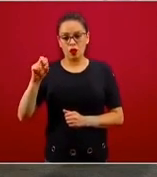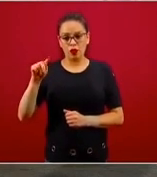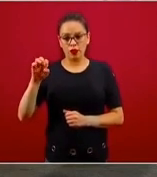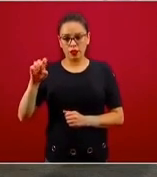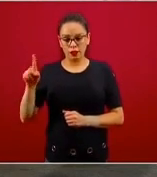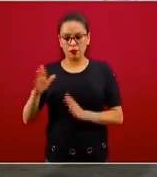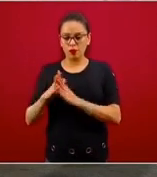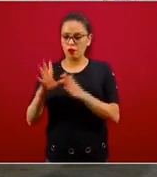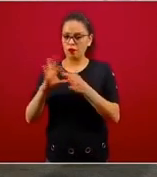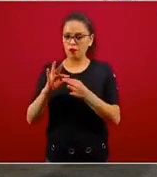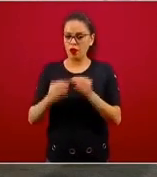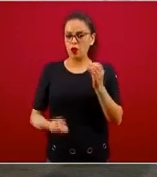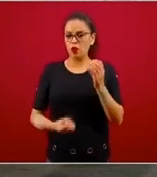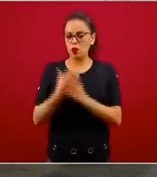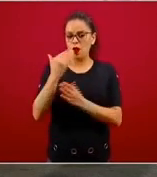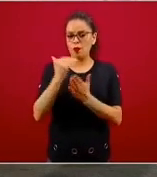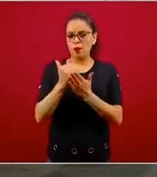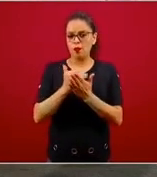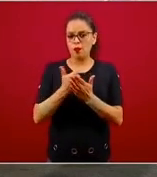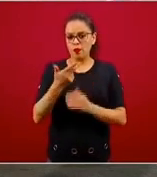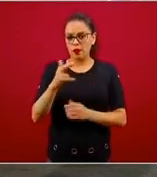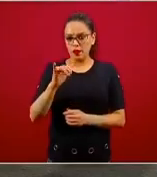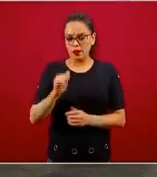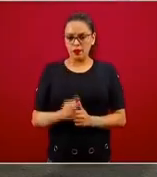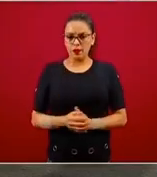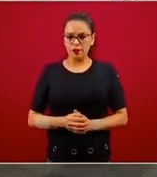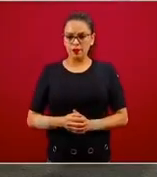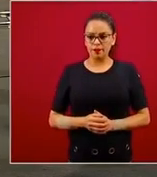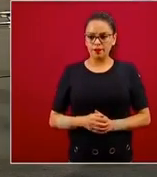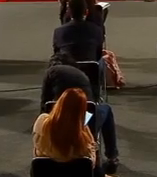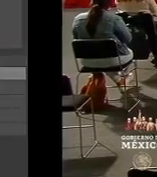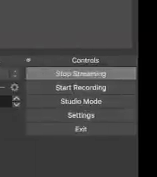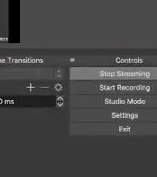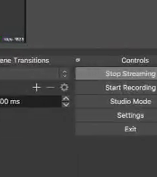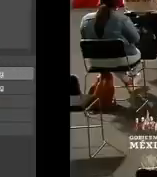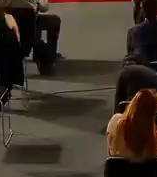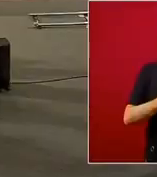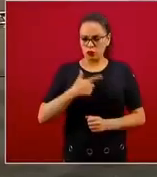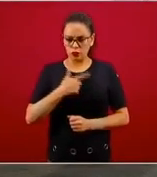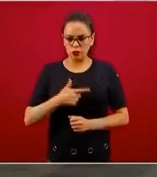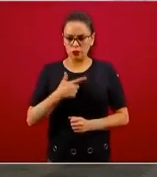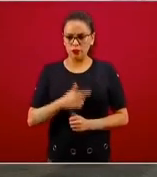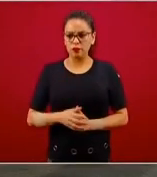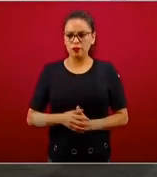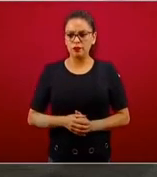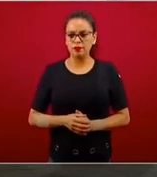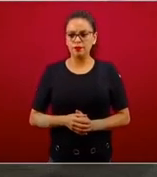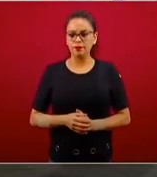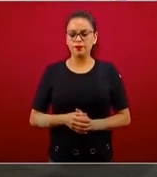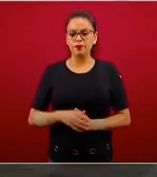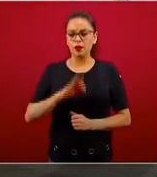nueva. Y Now, Dr. Ricardo Cortés, you have the floor.